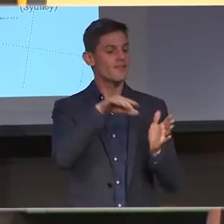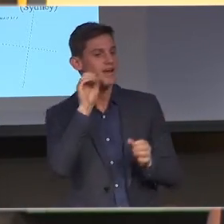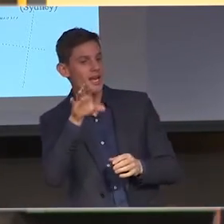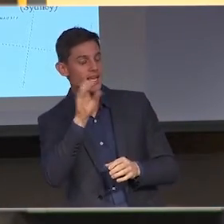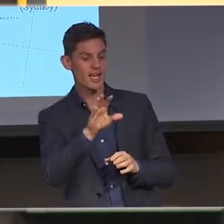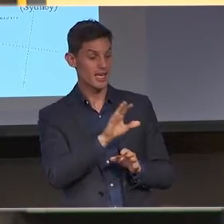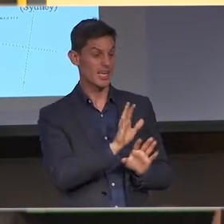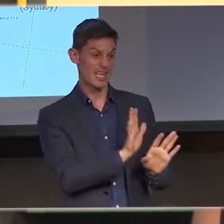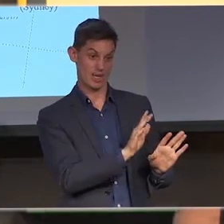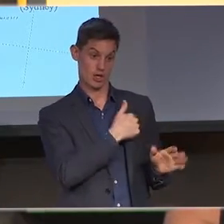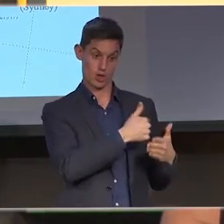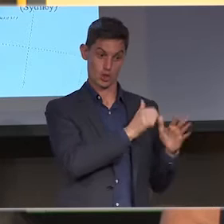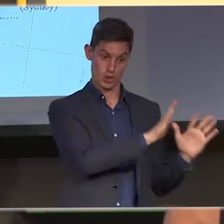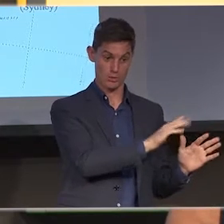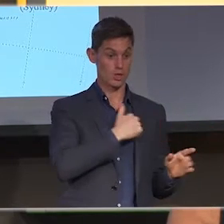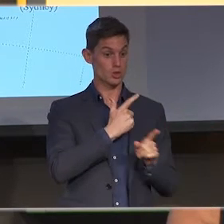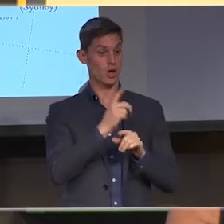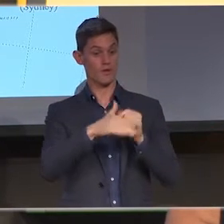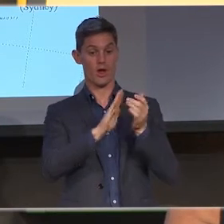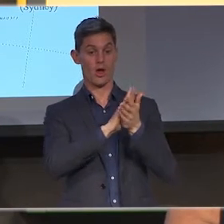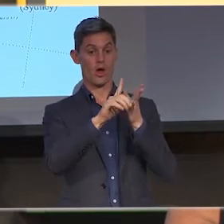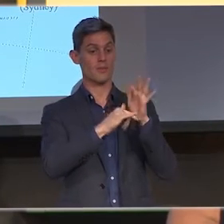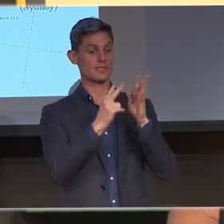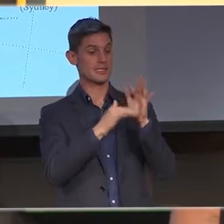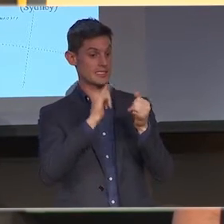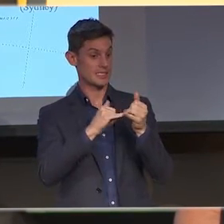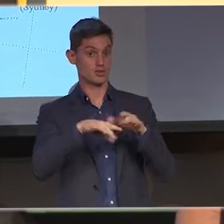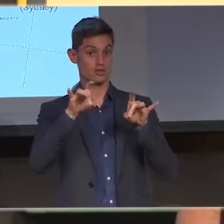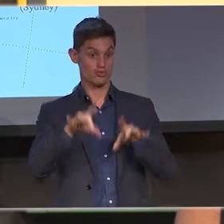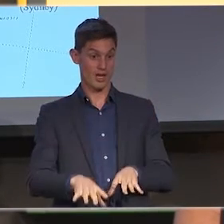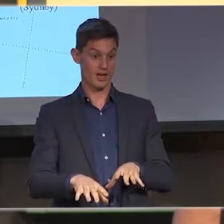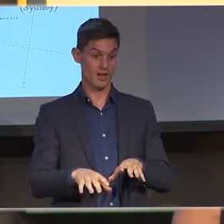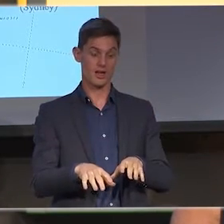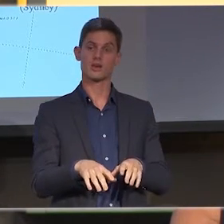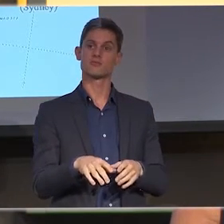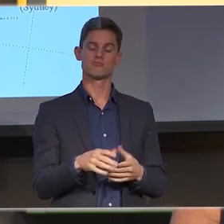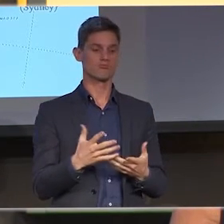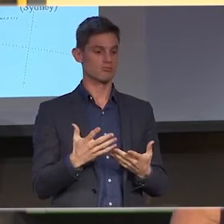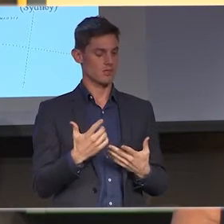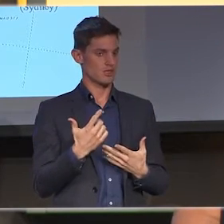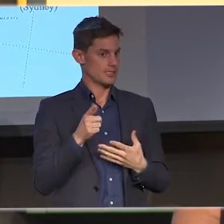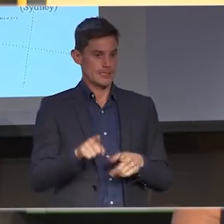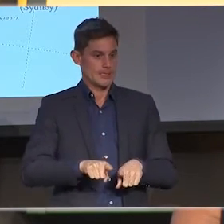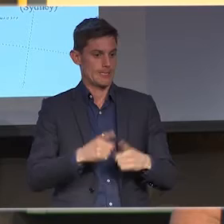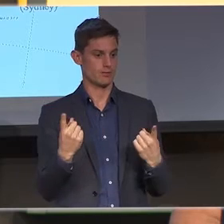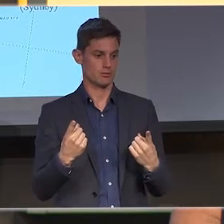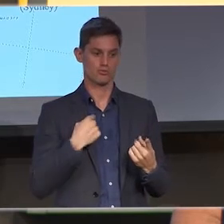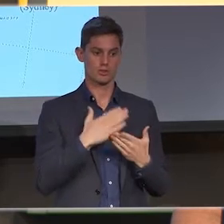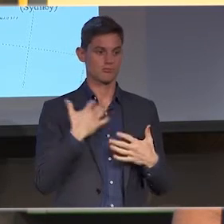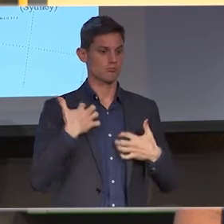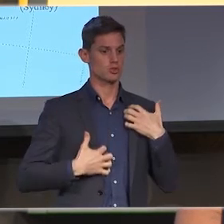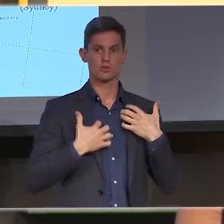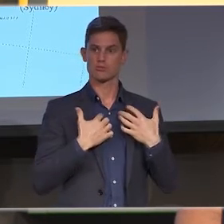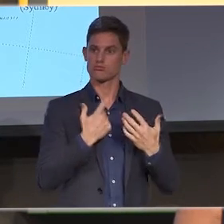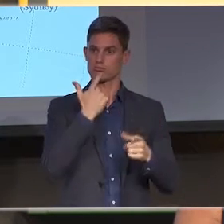funny about homelessness in Australia or internationally. So I'm very nervous about presenting something that is a